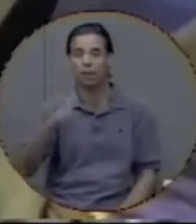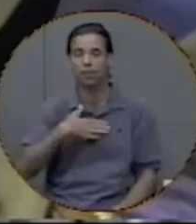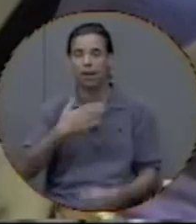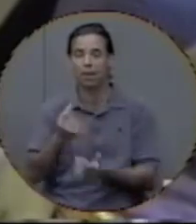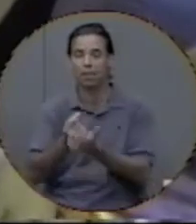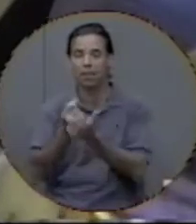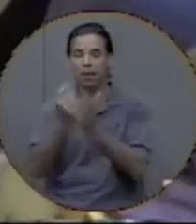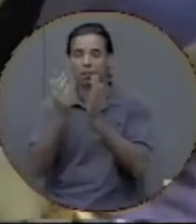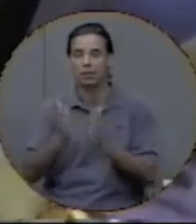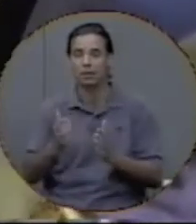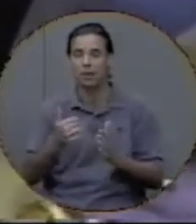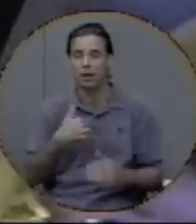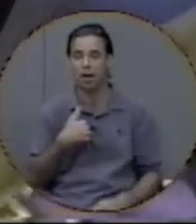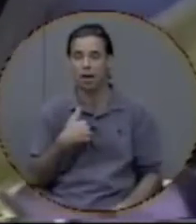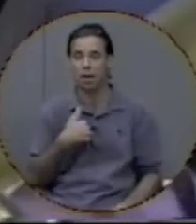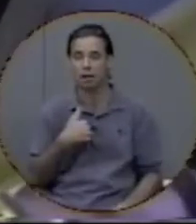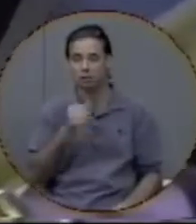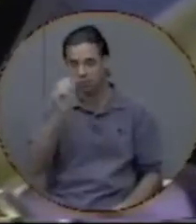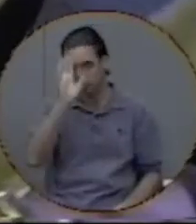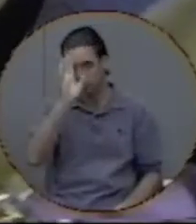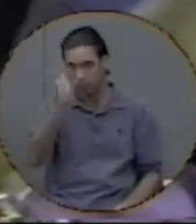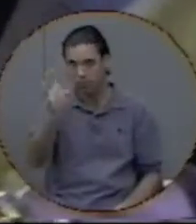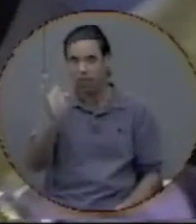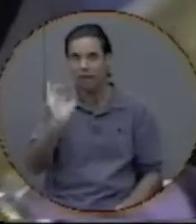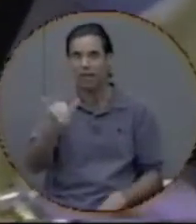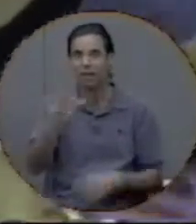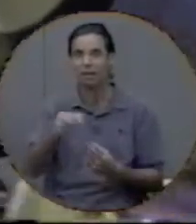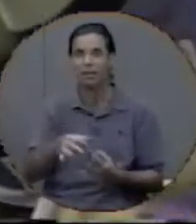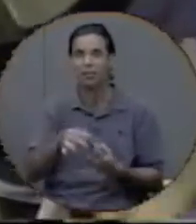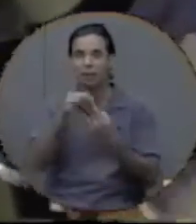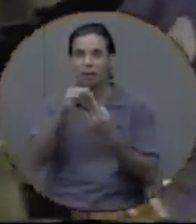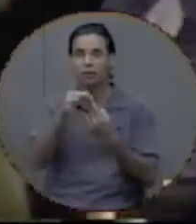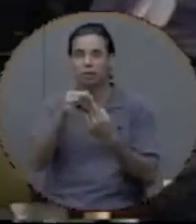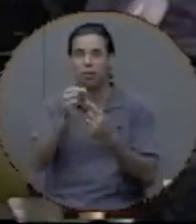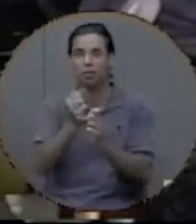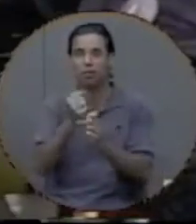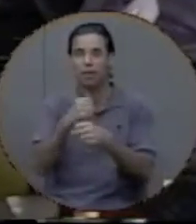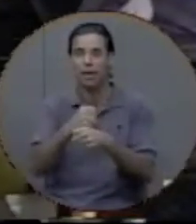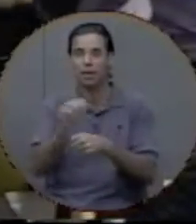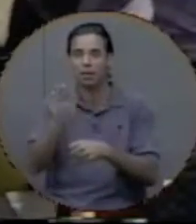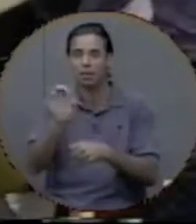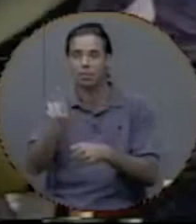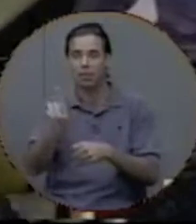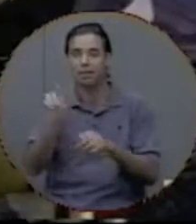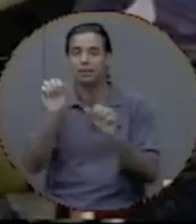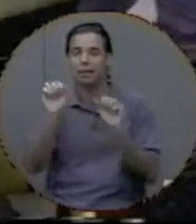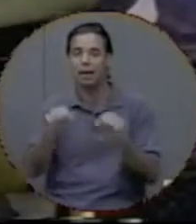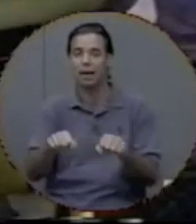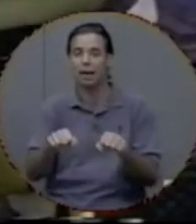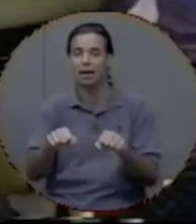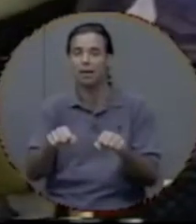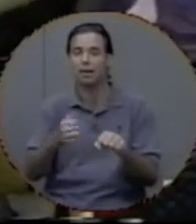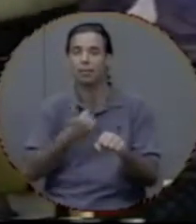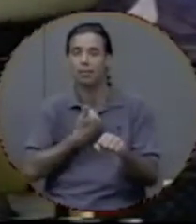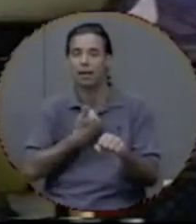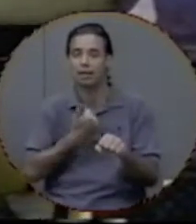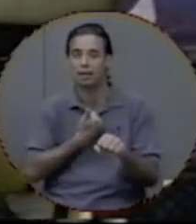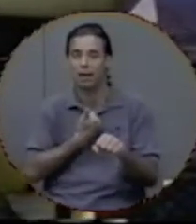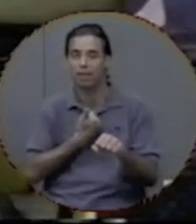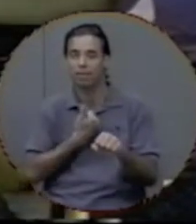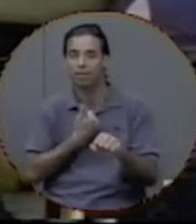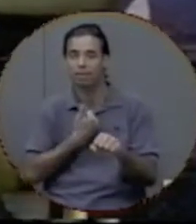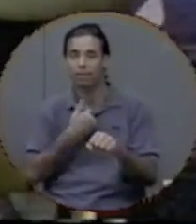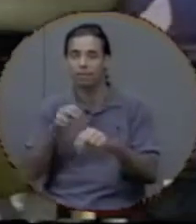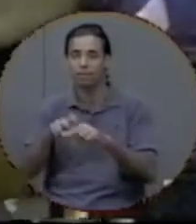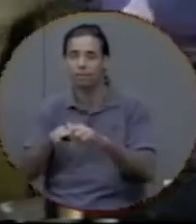my therapist and I devised this special made bed so that I could be able to get myself in